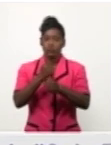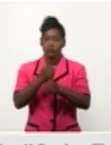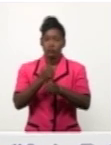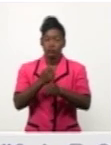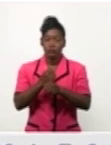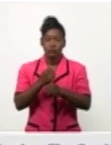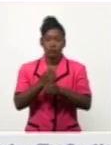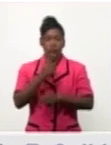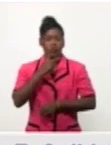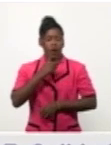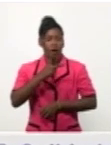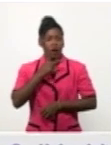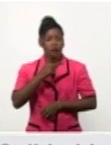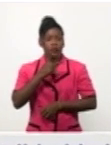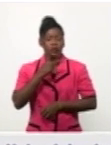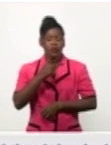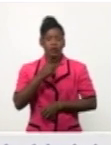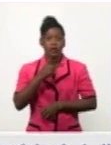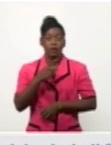Hospital.